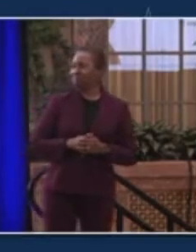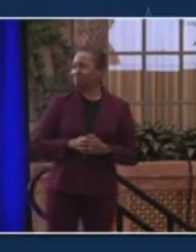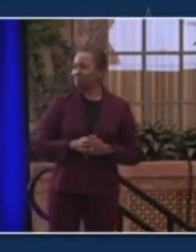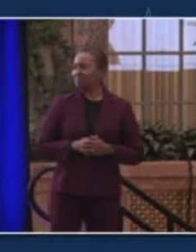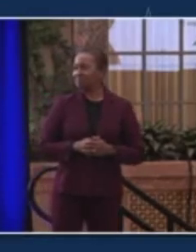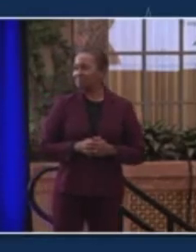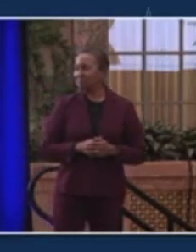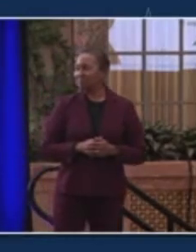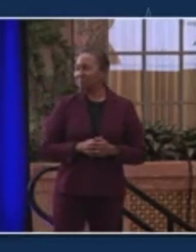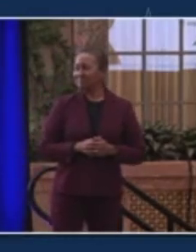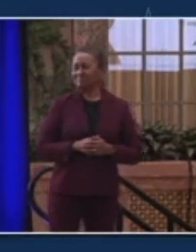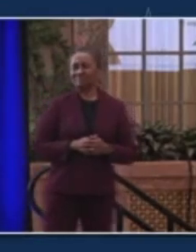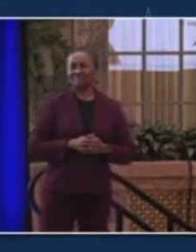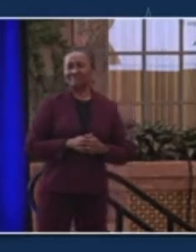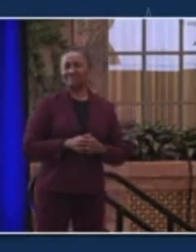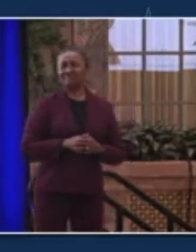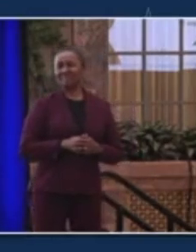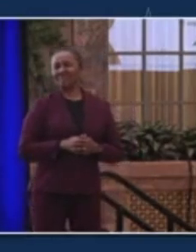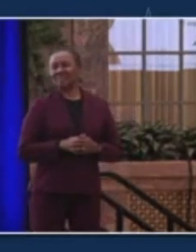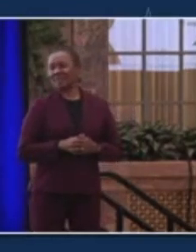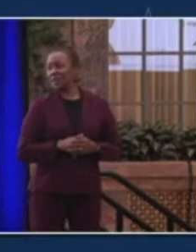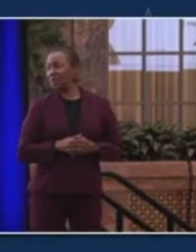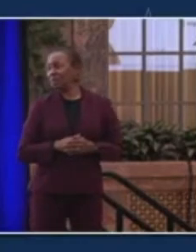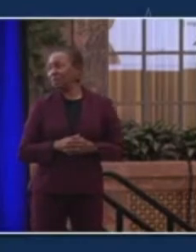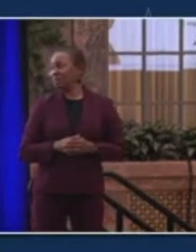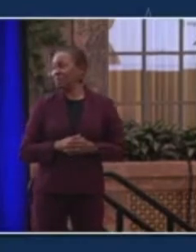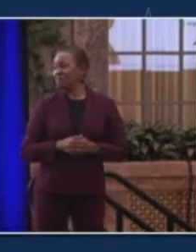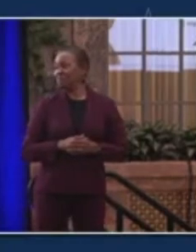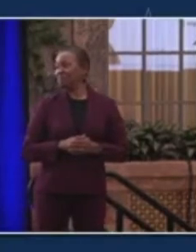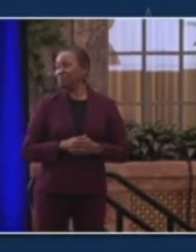Lest anyone forget it, I won't let you.